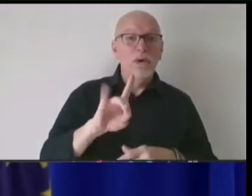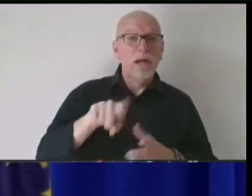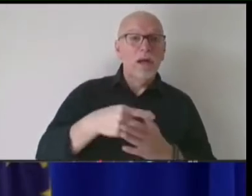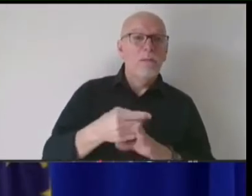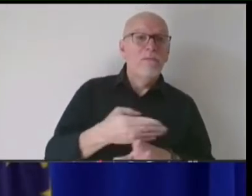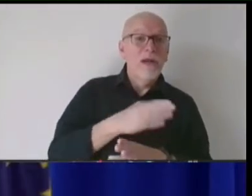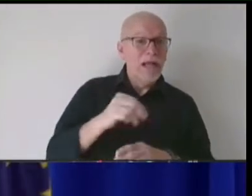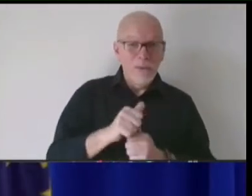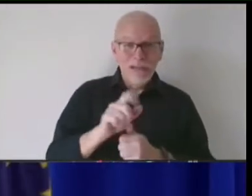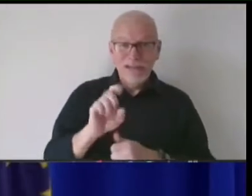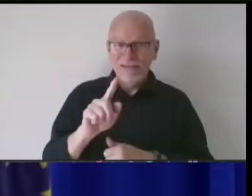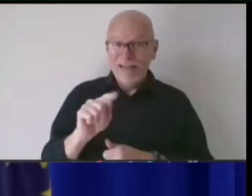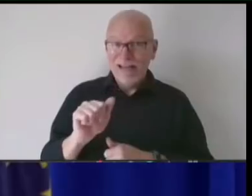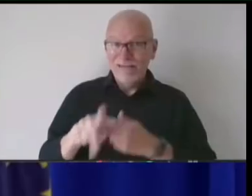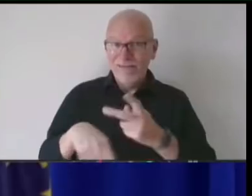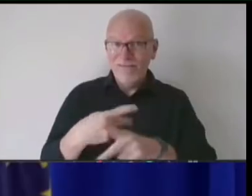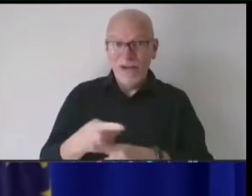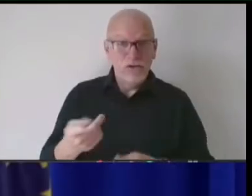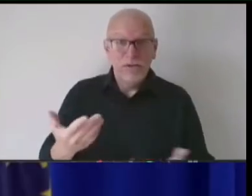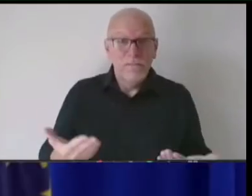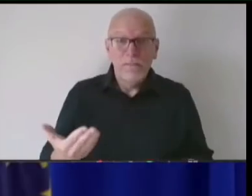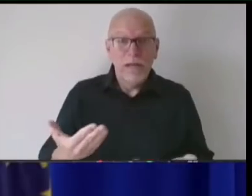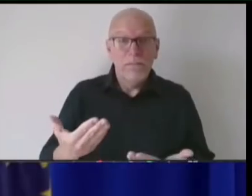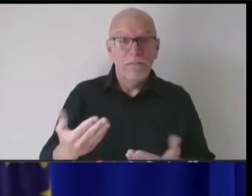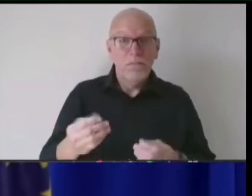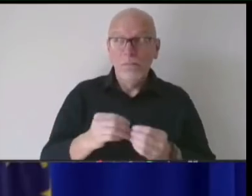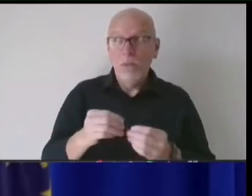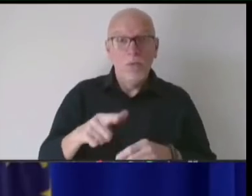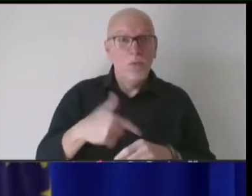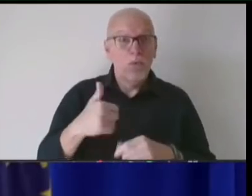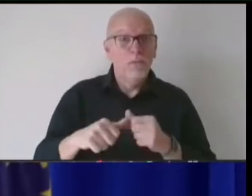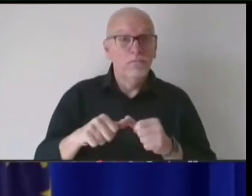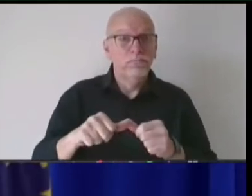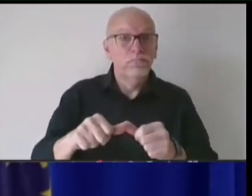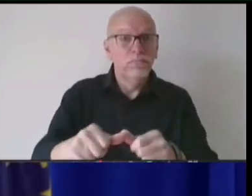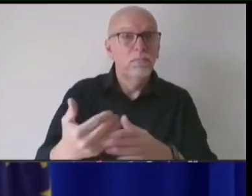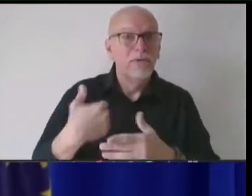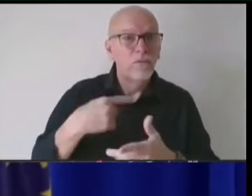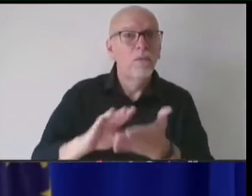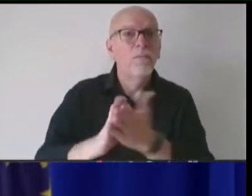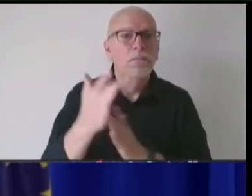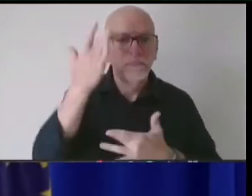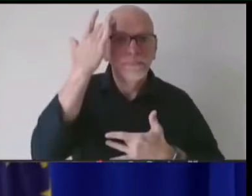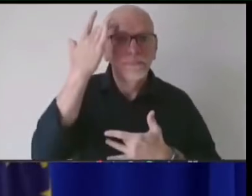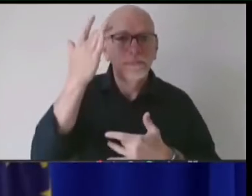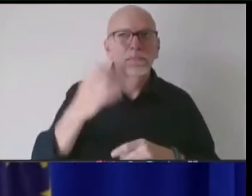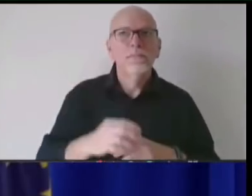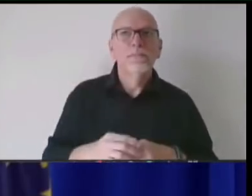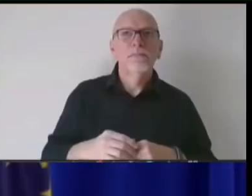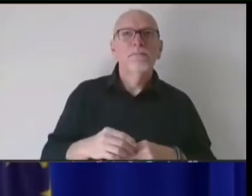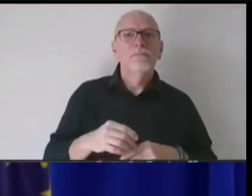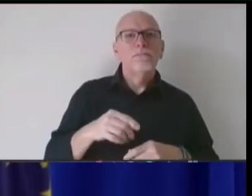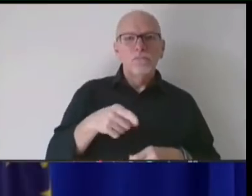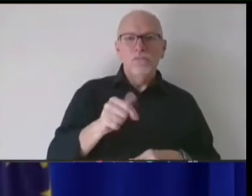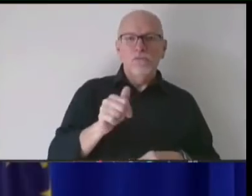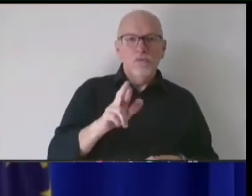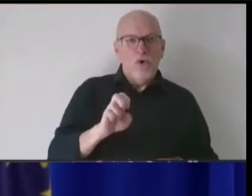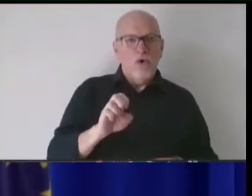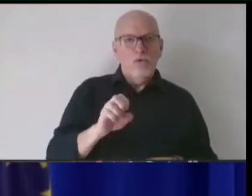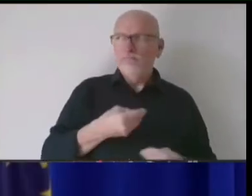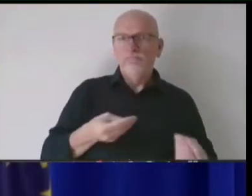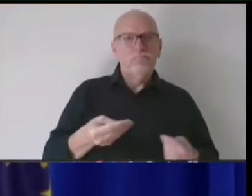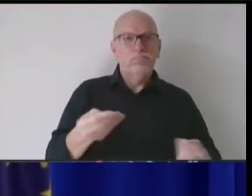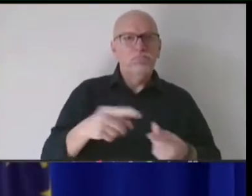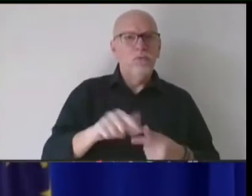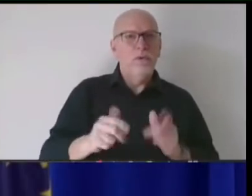Delta variant, it may even be longer than that before you become symptomatic, you are infecting other